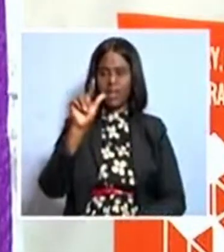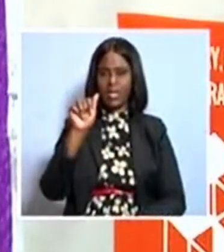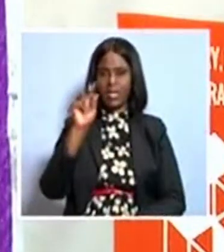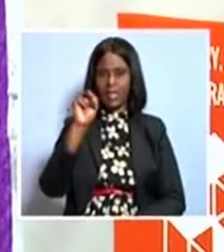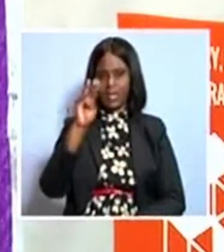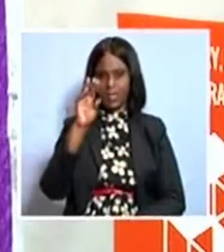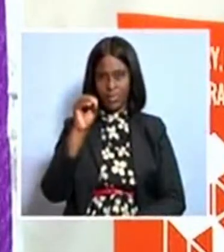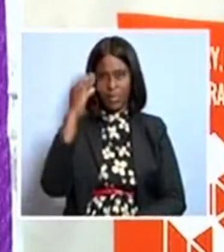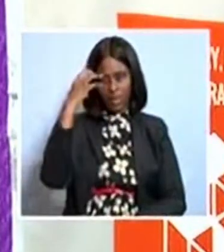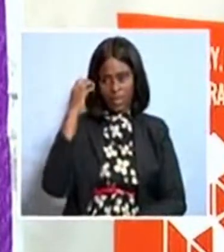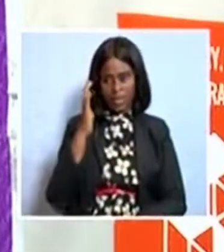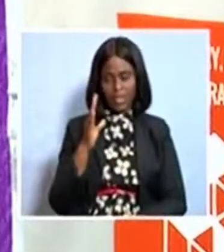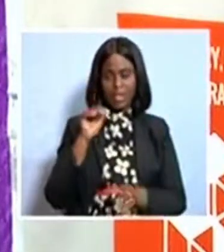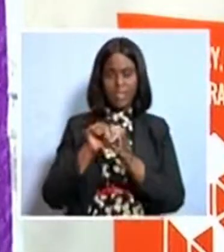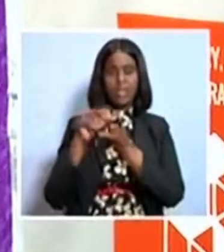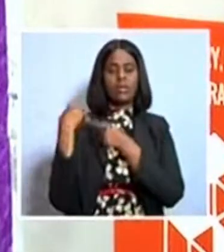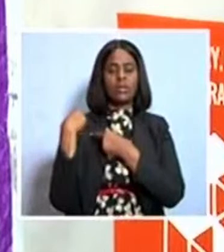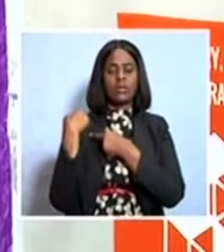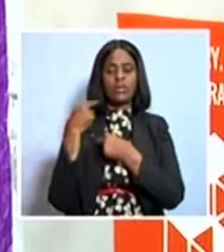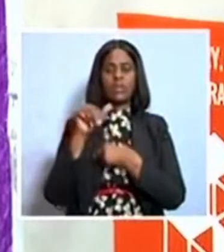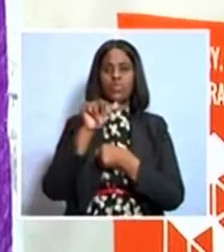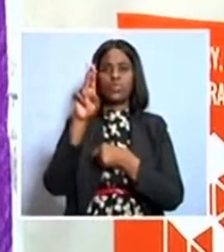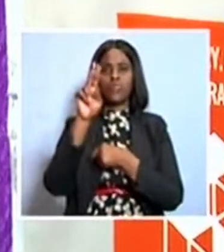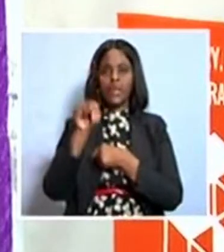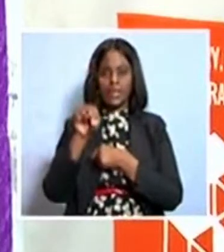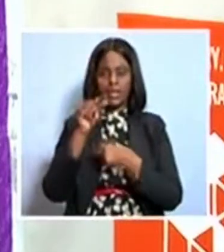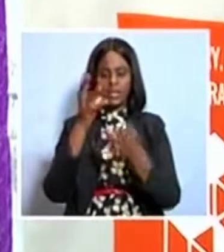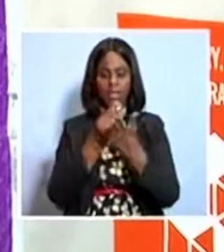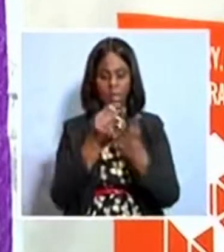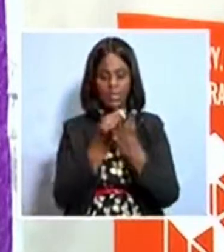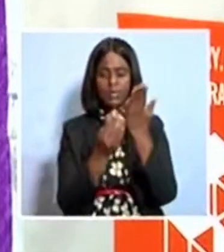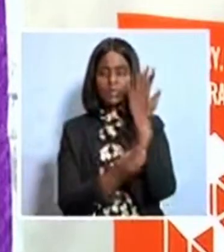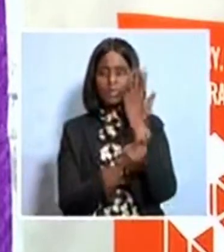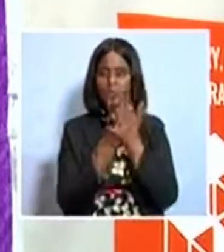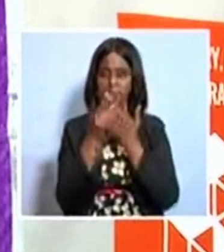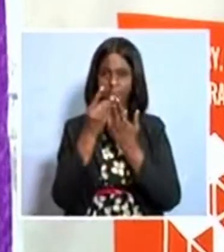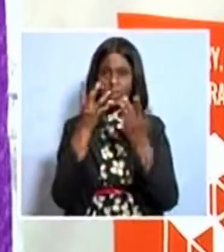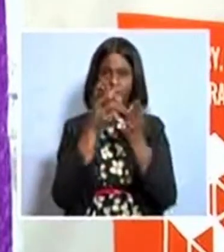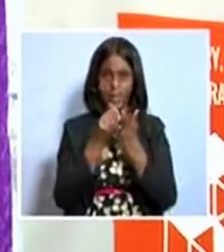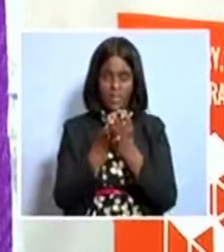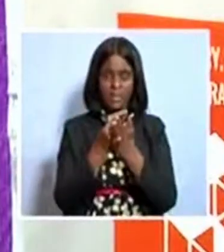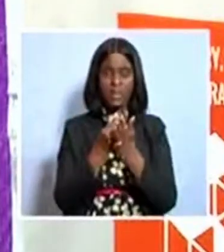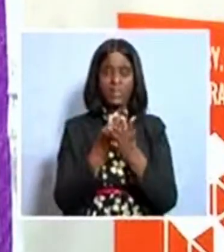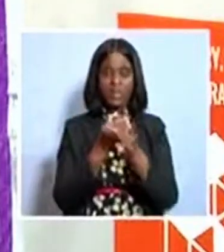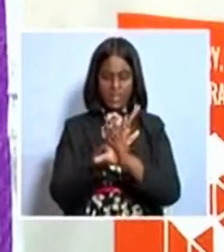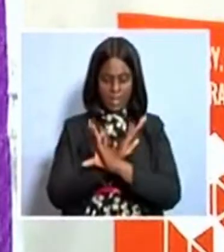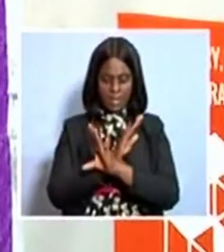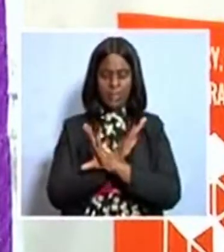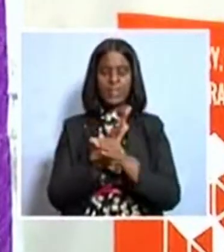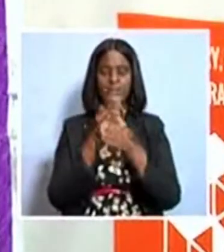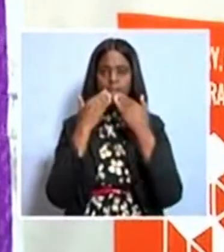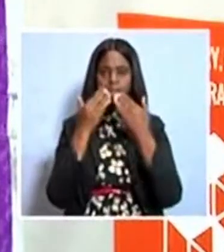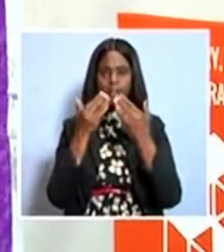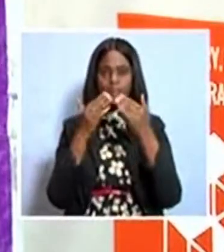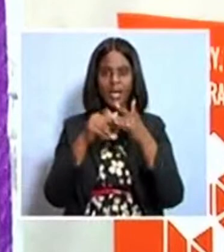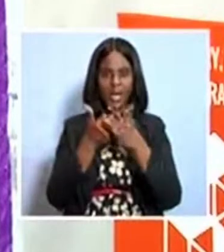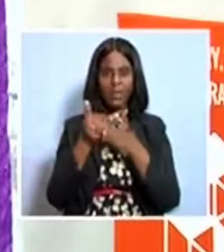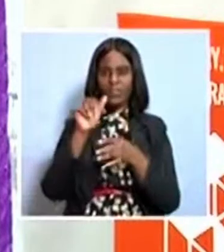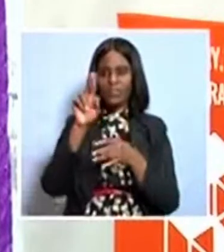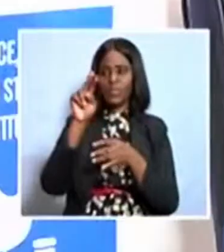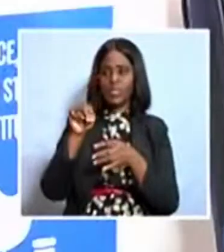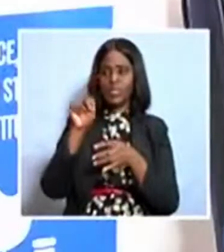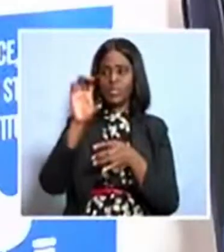in Charge, United Nations Capital Development Fund, UNCDF Zambia. Thank you so much. How is UNCDF